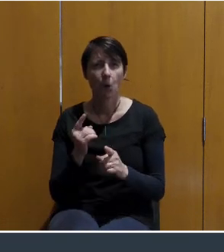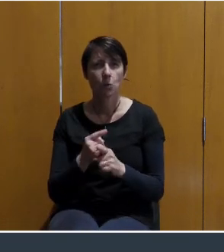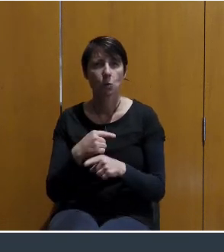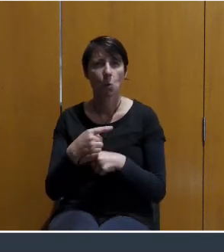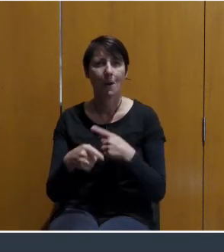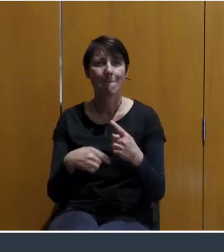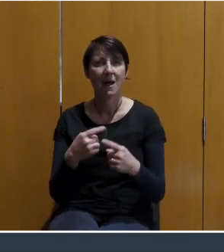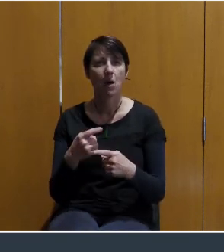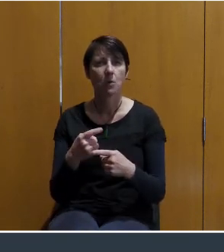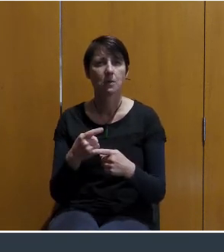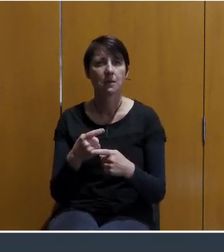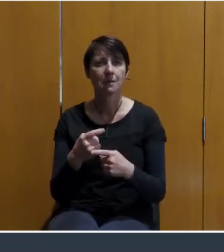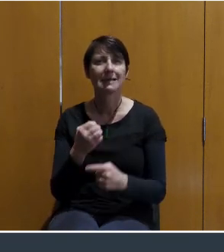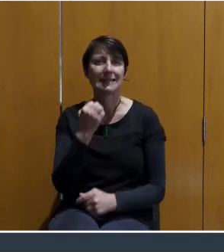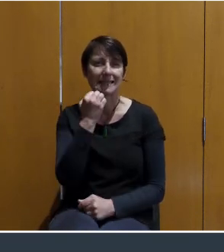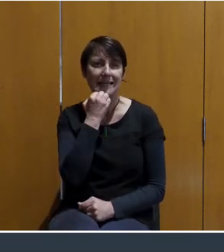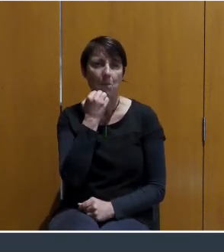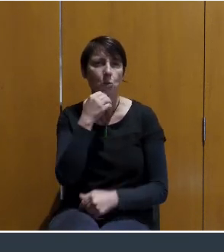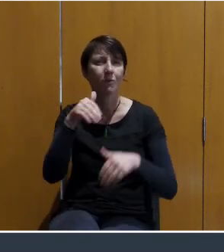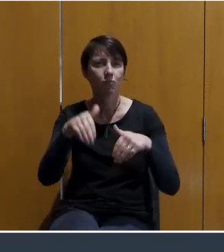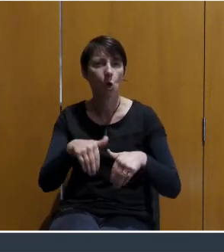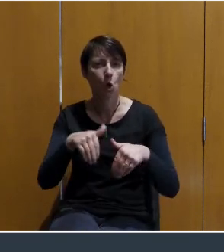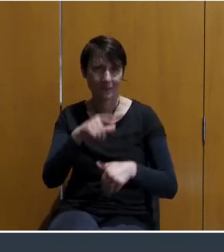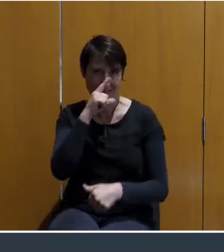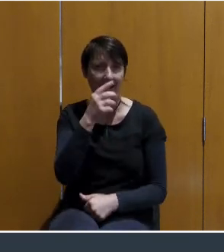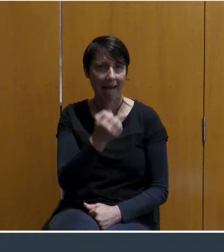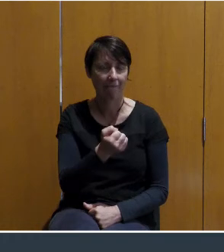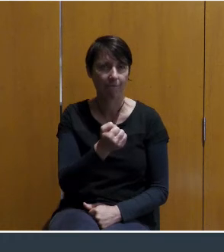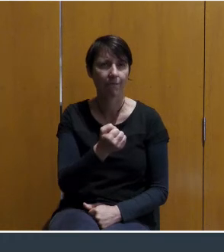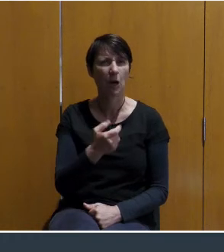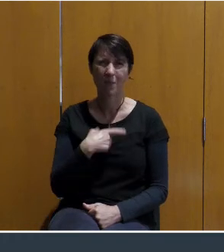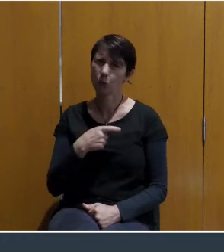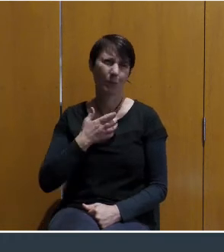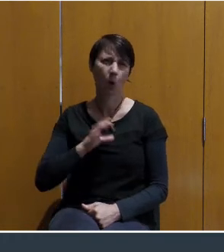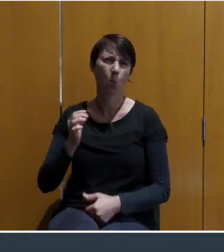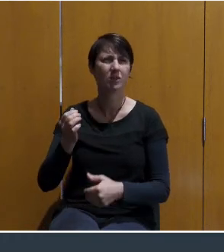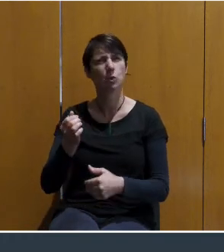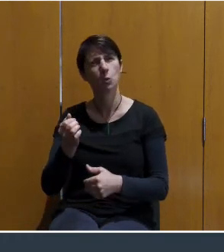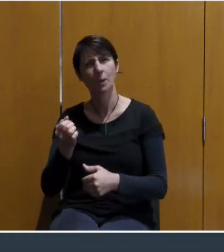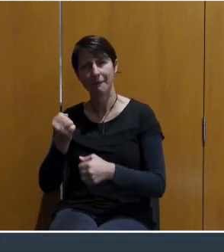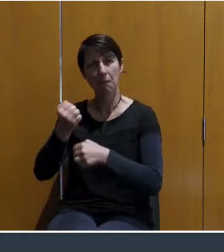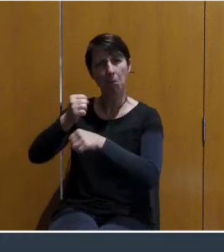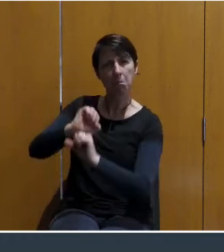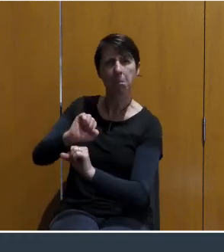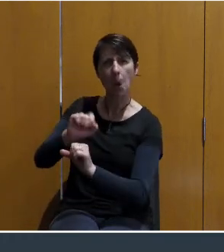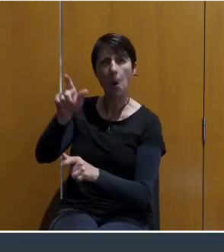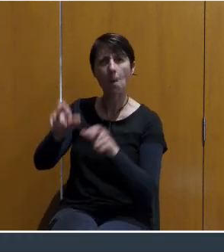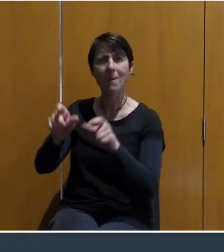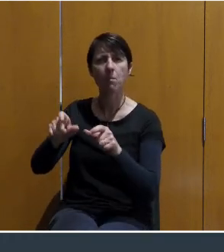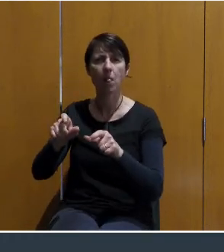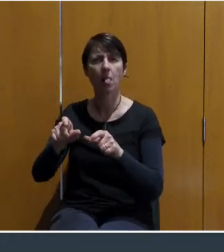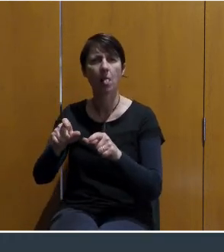the dog limit might apply to people fostering dogs for animal health. We know that that's something that would not only impact the SPCA but also other as